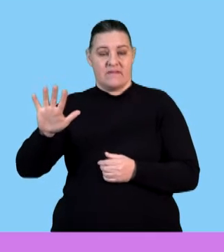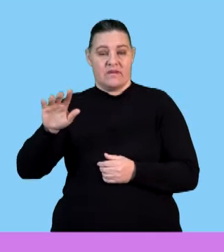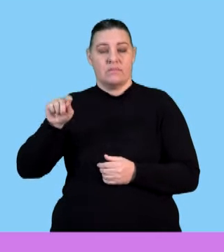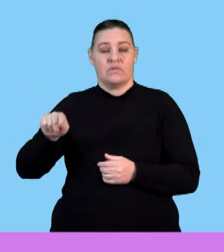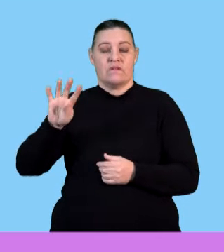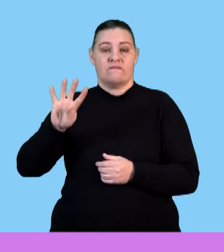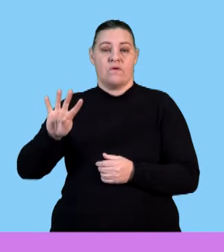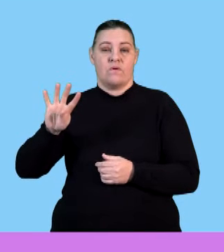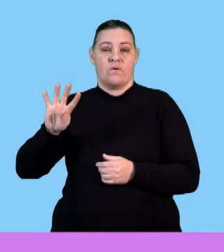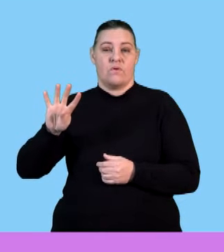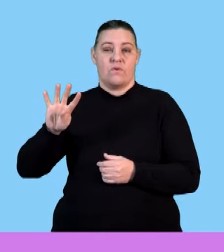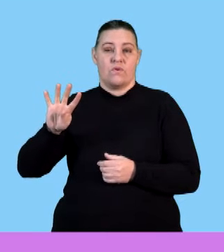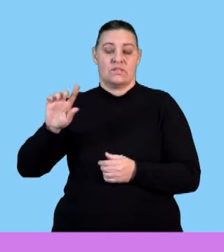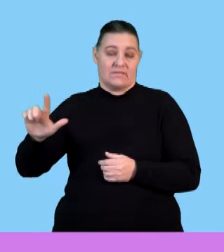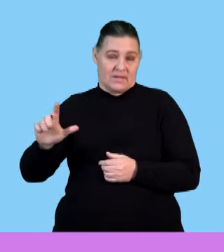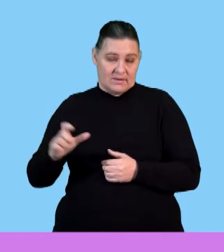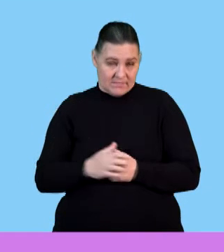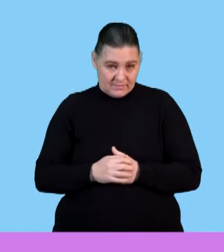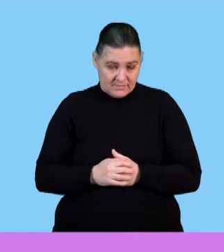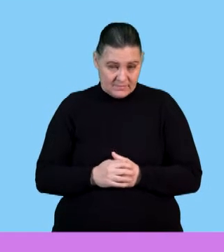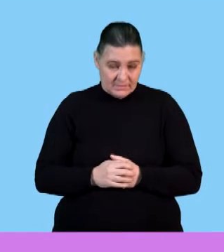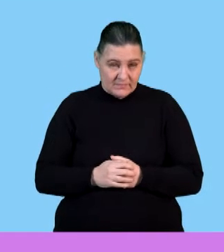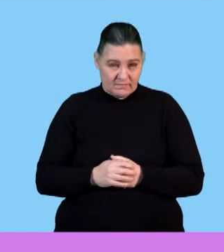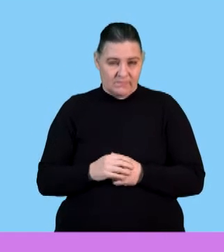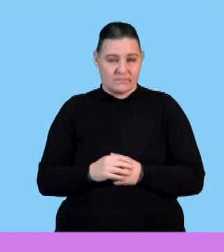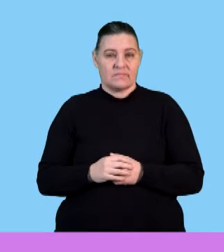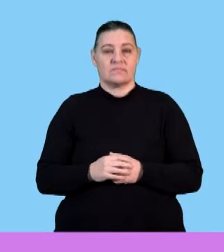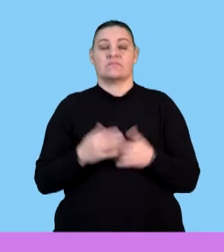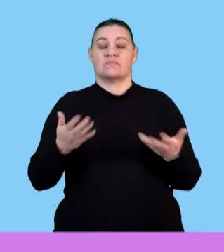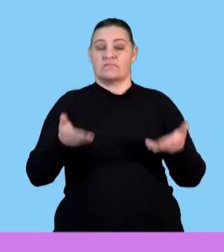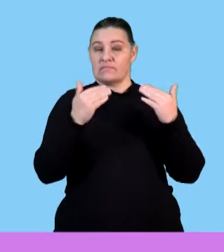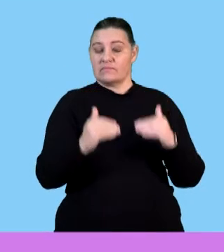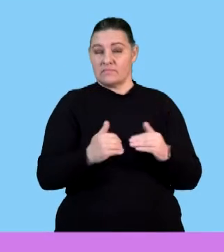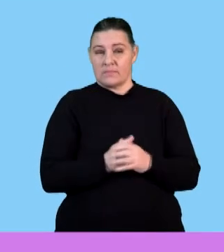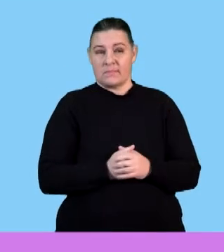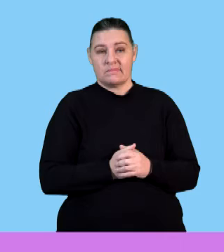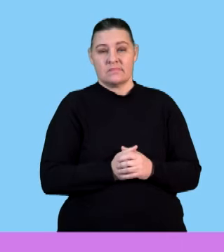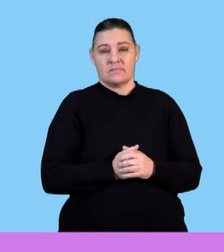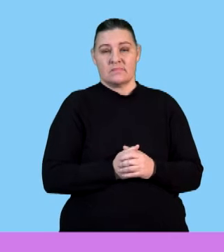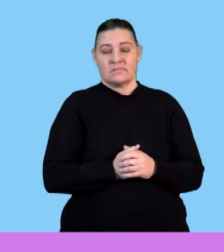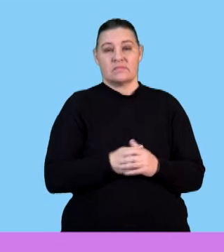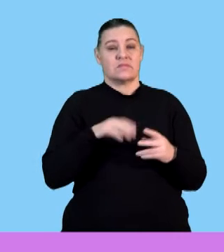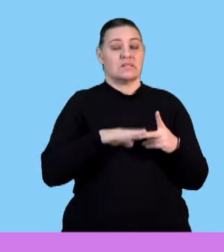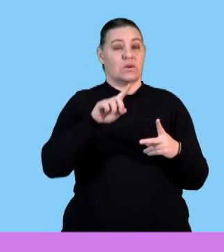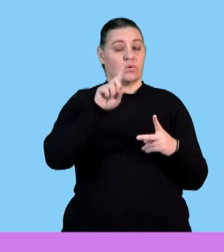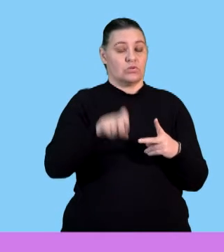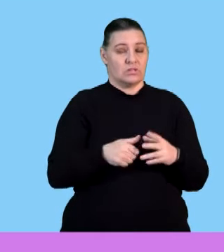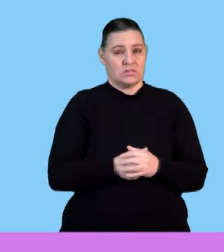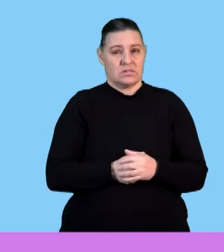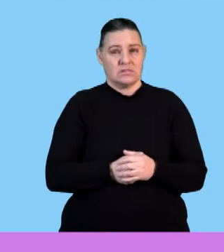28,955 Rand, 47 cents, sorry, there you go. Nice work. Let's move along. The second